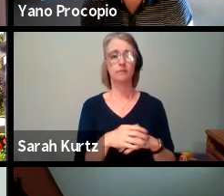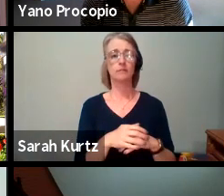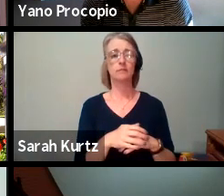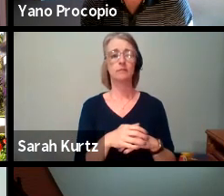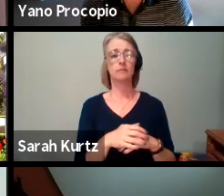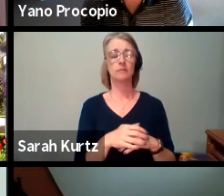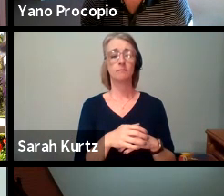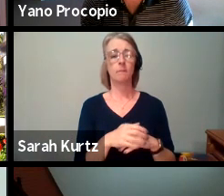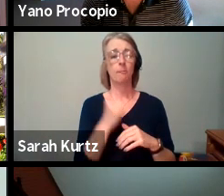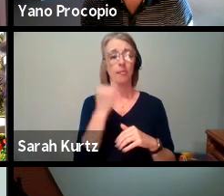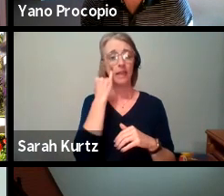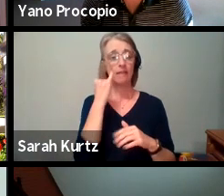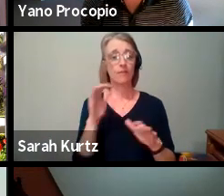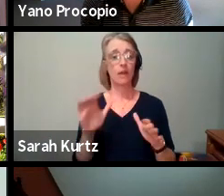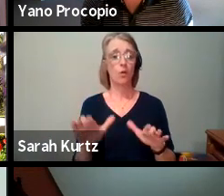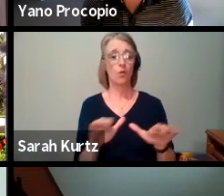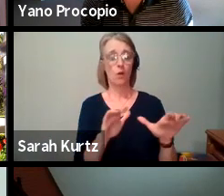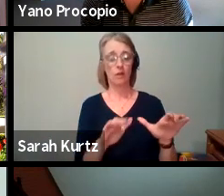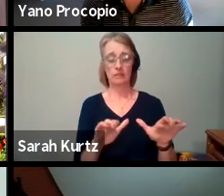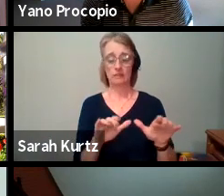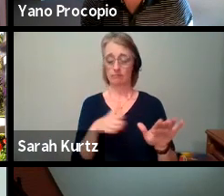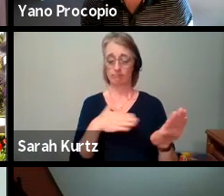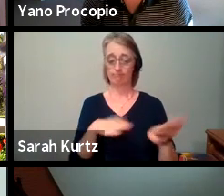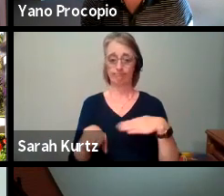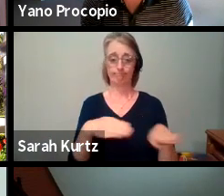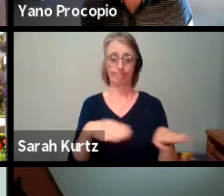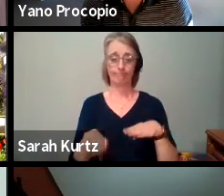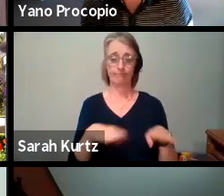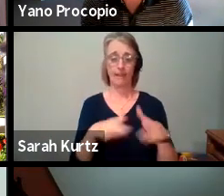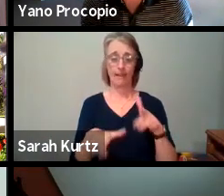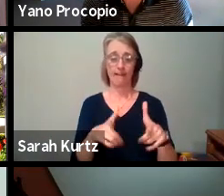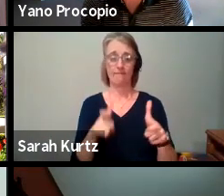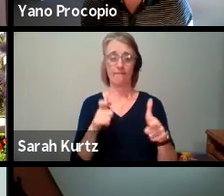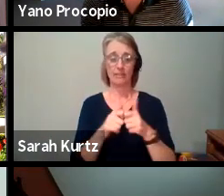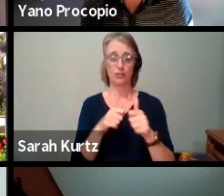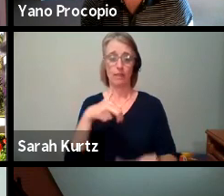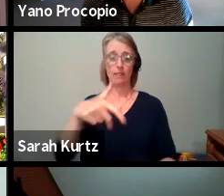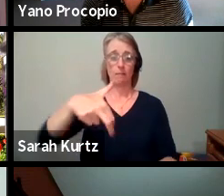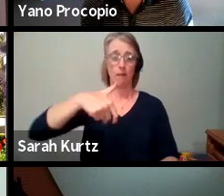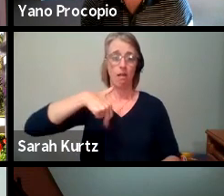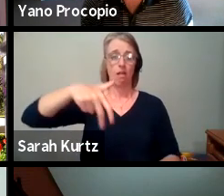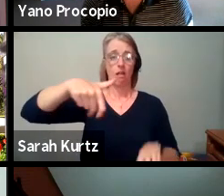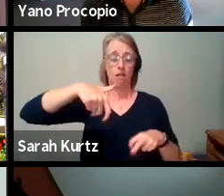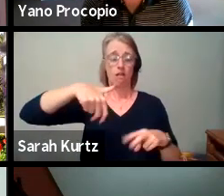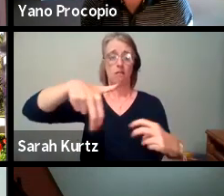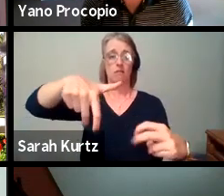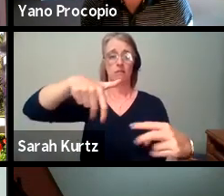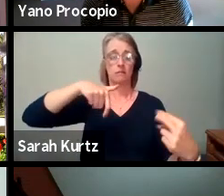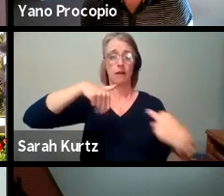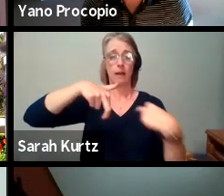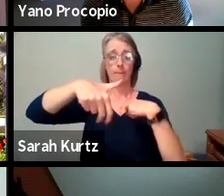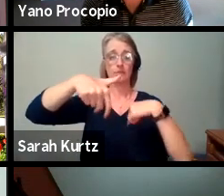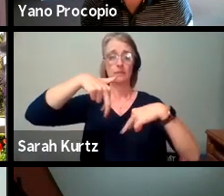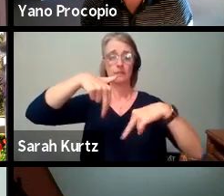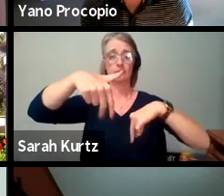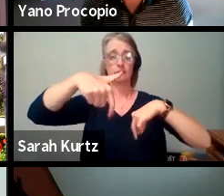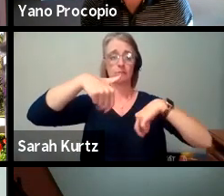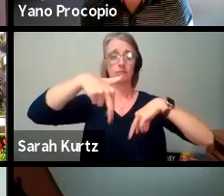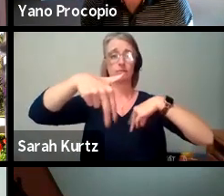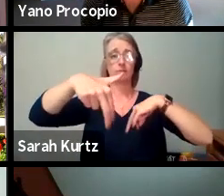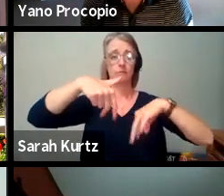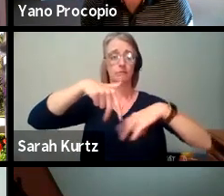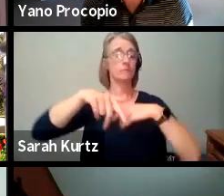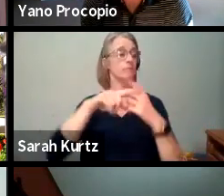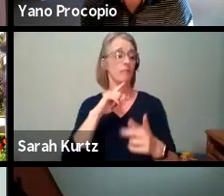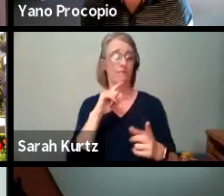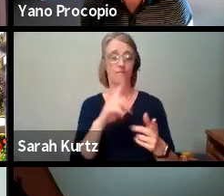unless they are walking actively in the opposite direction at a speed faster than the conveyor belt, unless they are actively anti-racist, then they